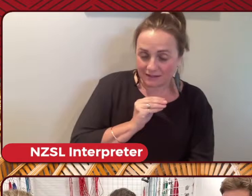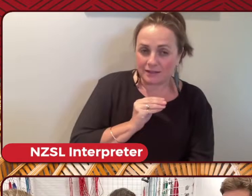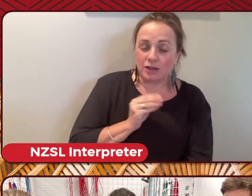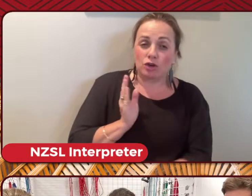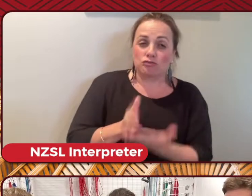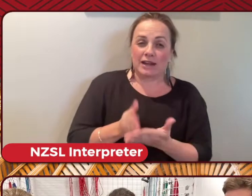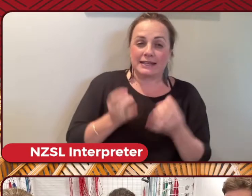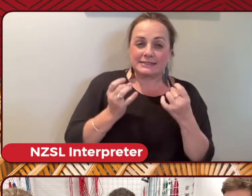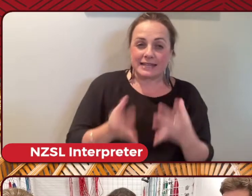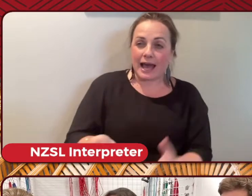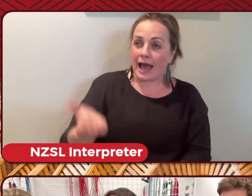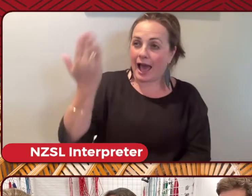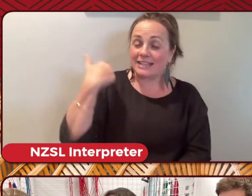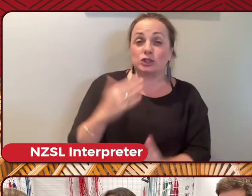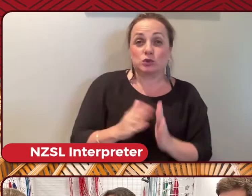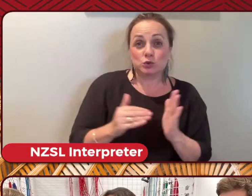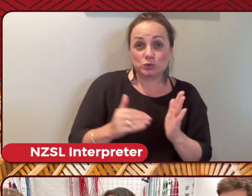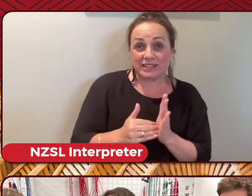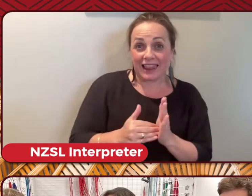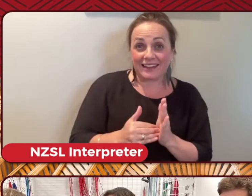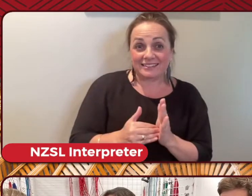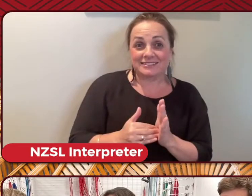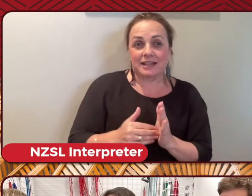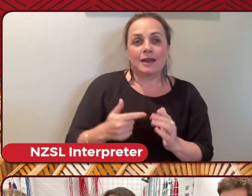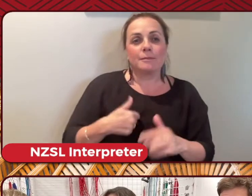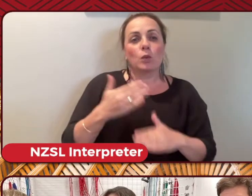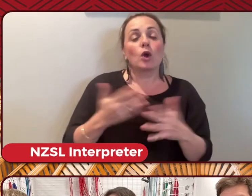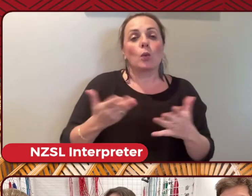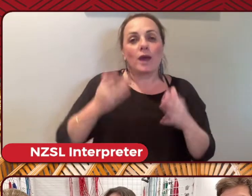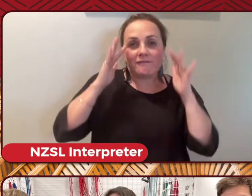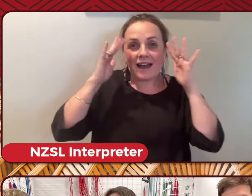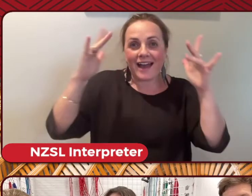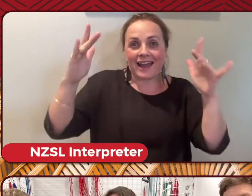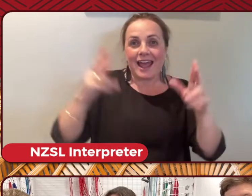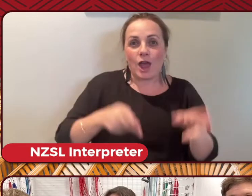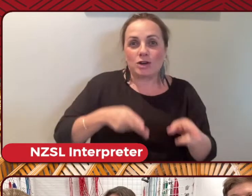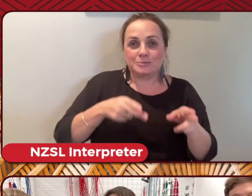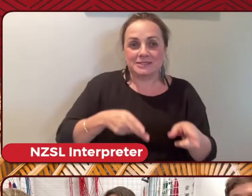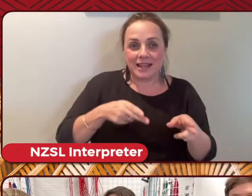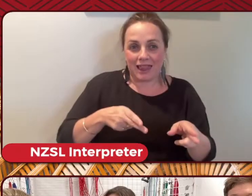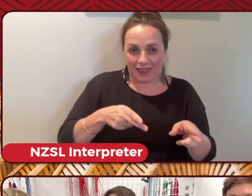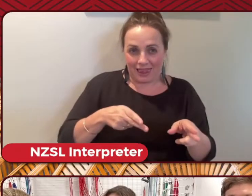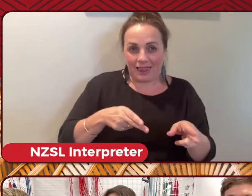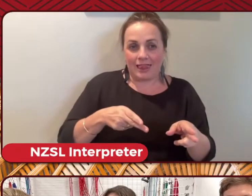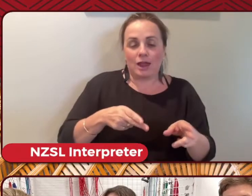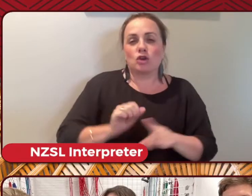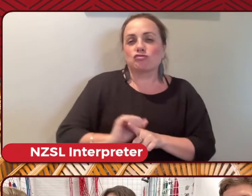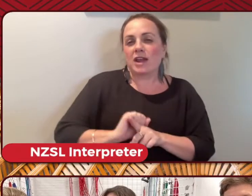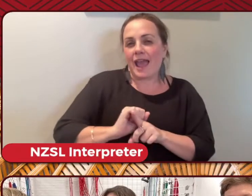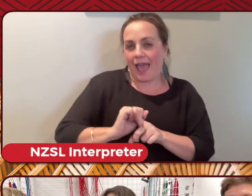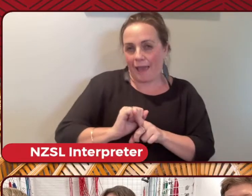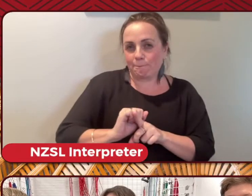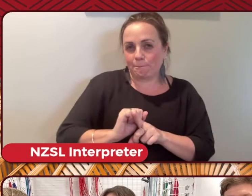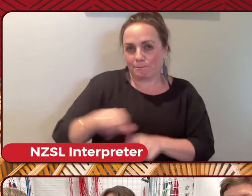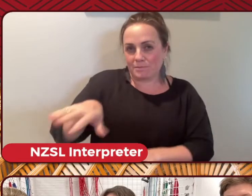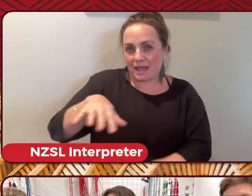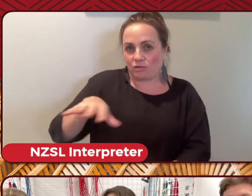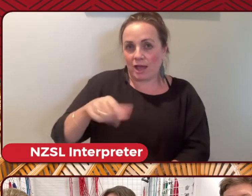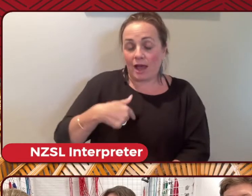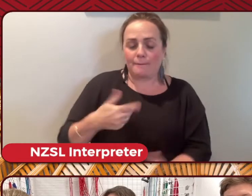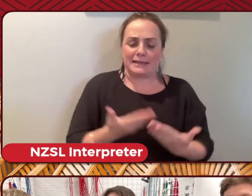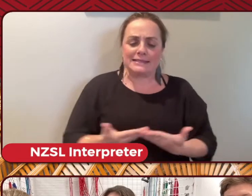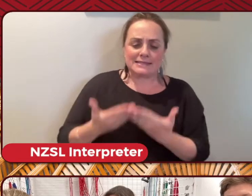started in New Zealand. I was working at the Whangarei Hospital in the stroke rehabilitation ward. I'd studied as an